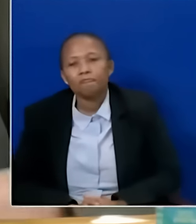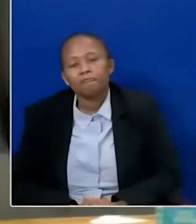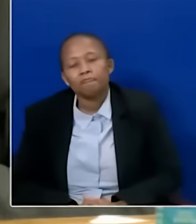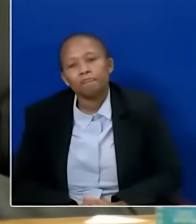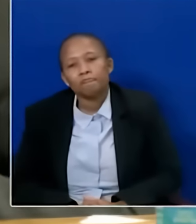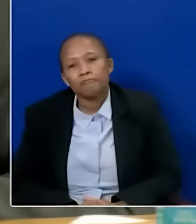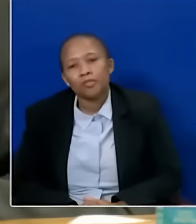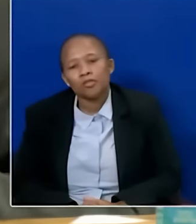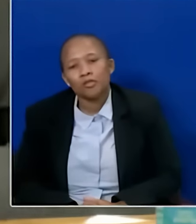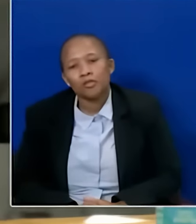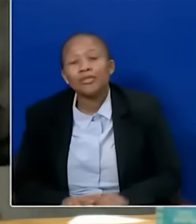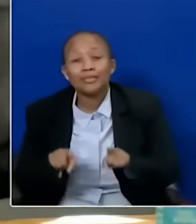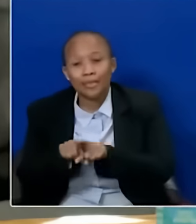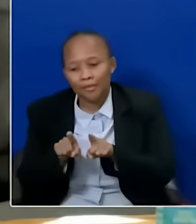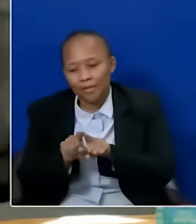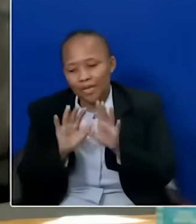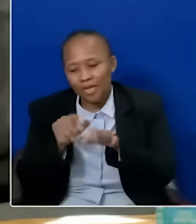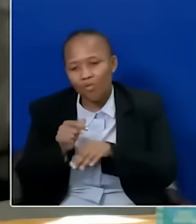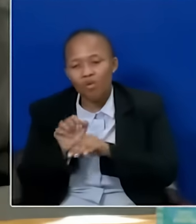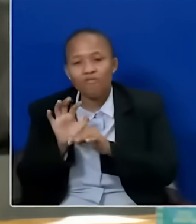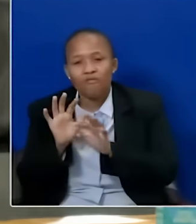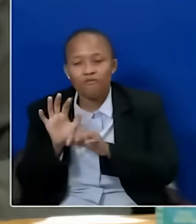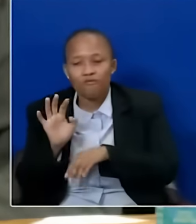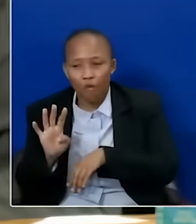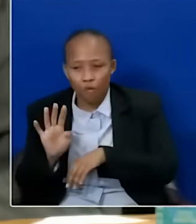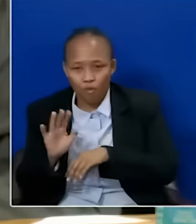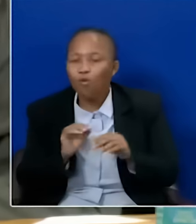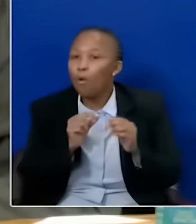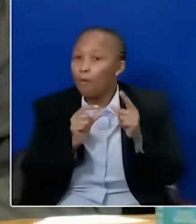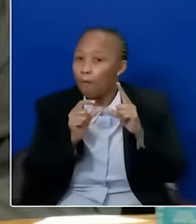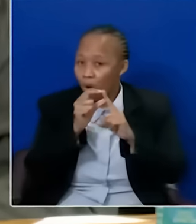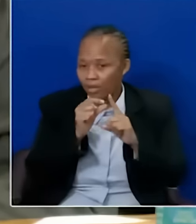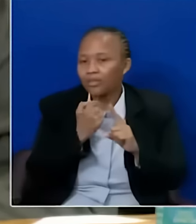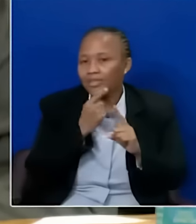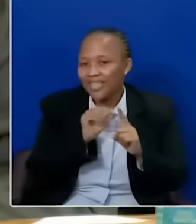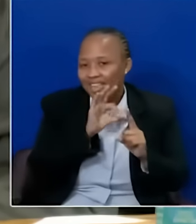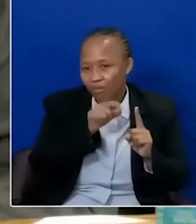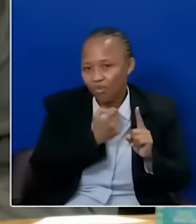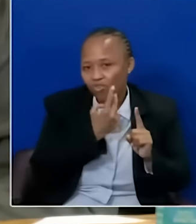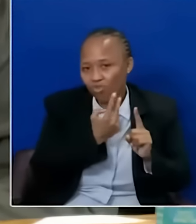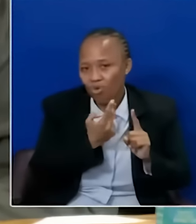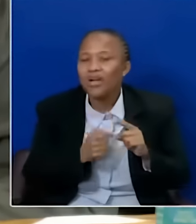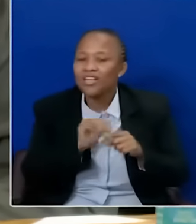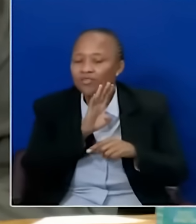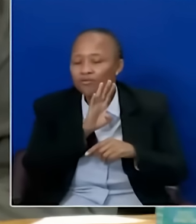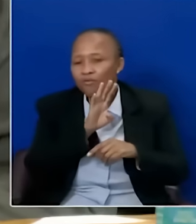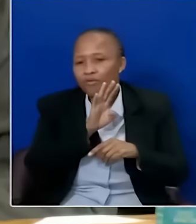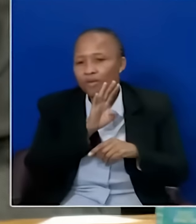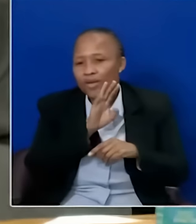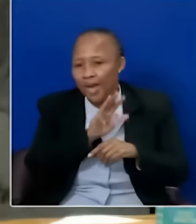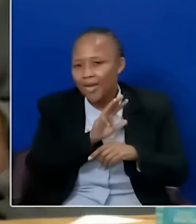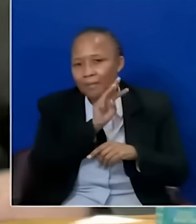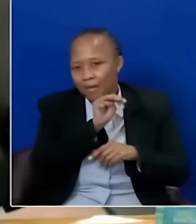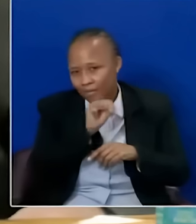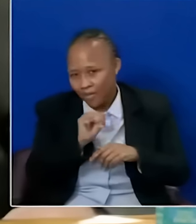10.4, the bullets mentioned in 3.2, these are 4 9mm caliber bullets found on this murder scene